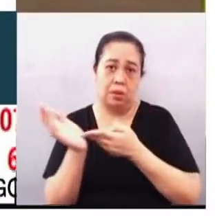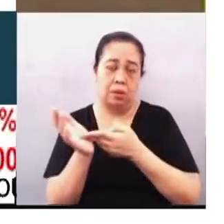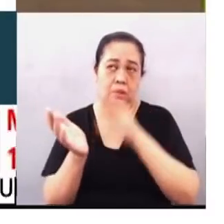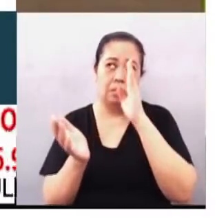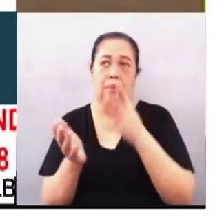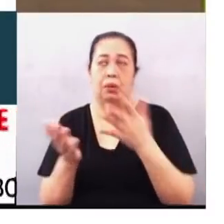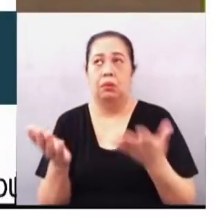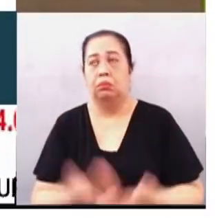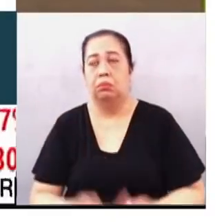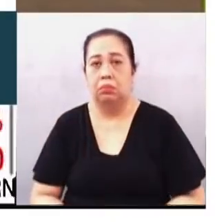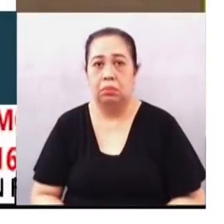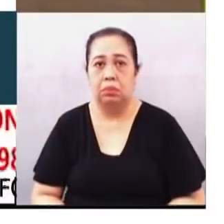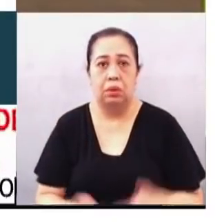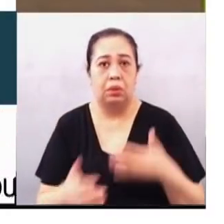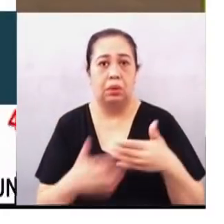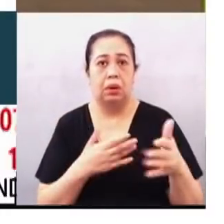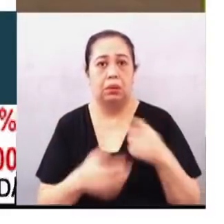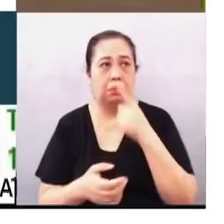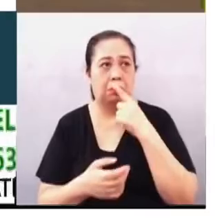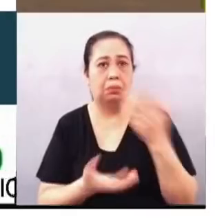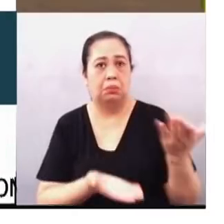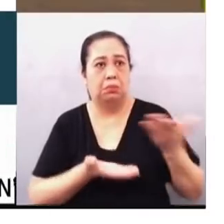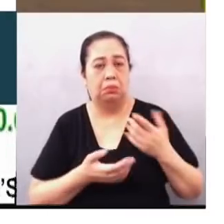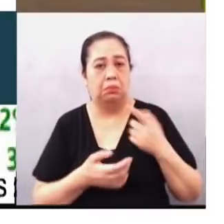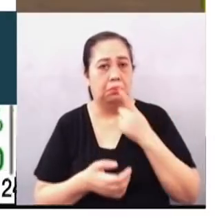to be frank, kahit na hindi nila sabihin sa akin officially,